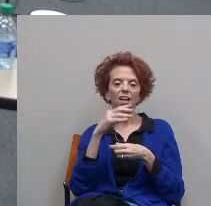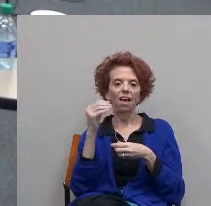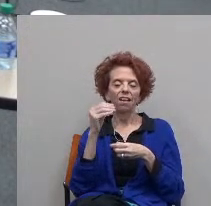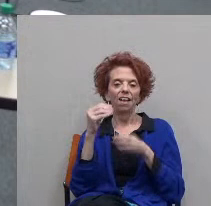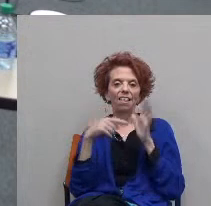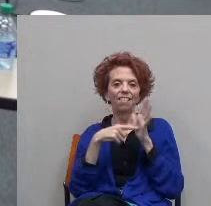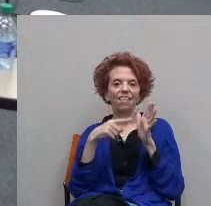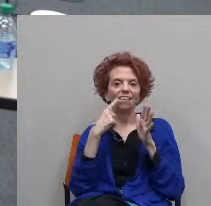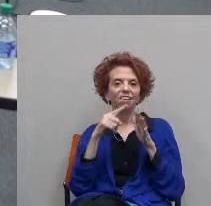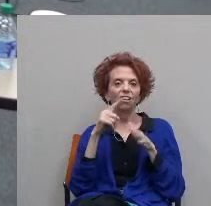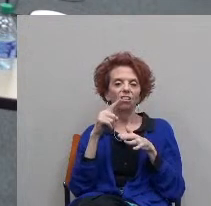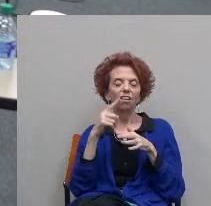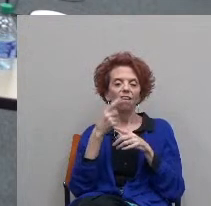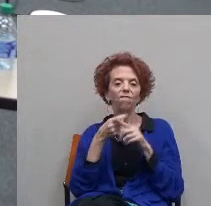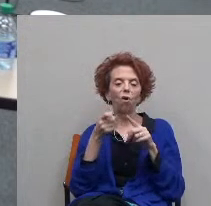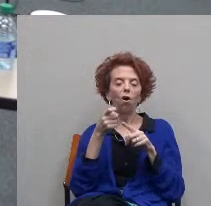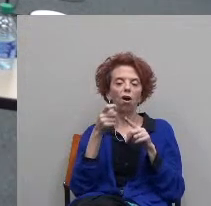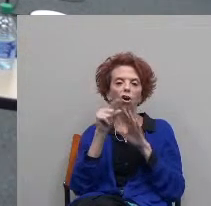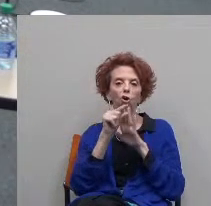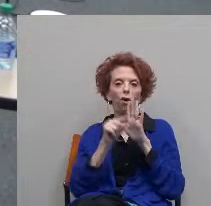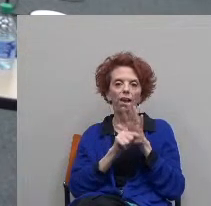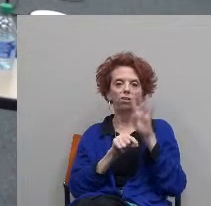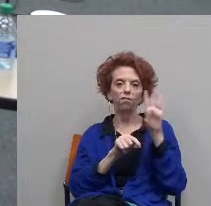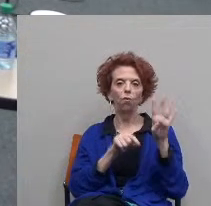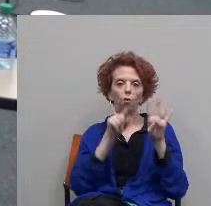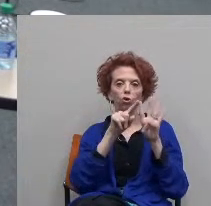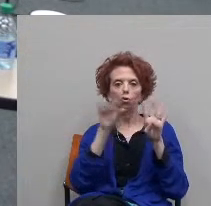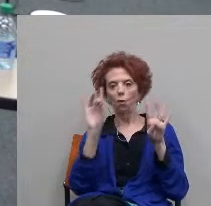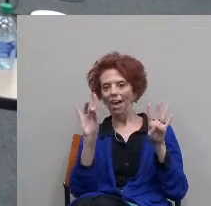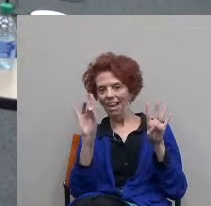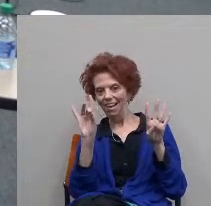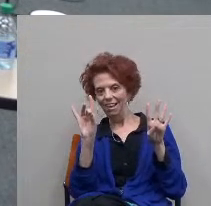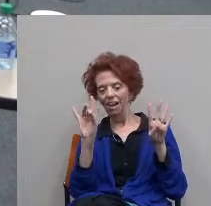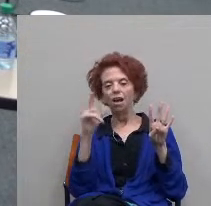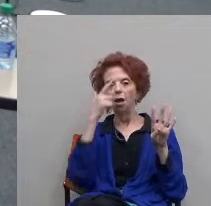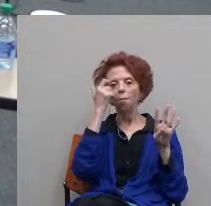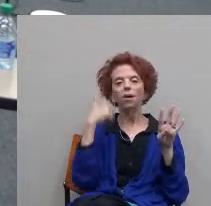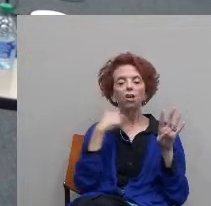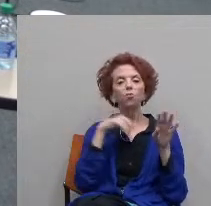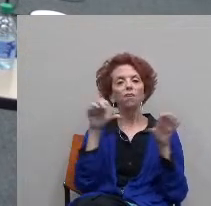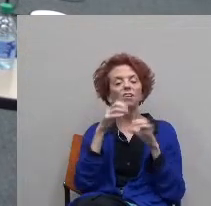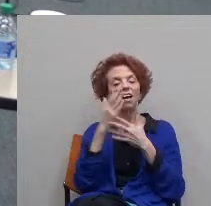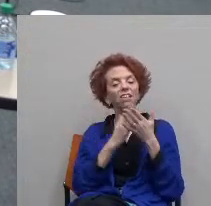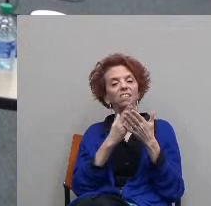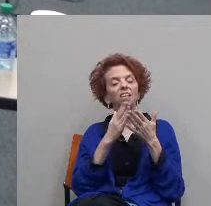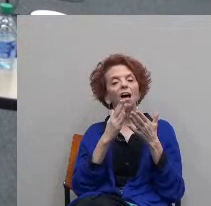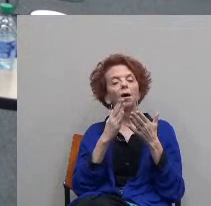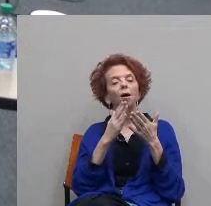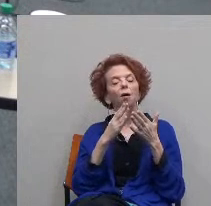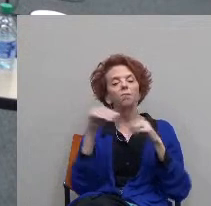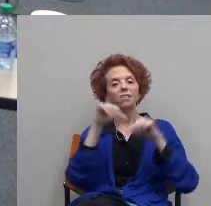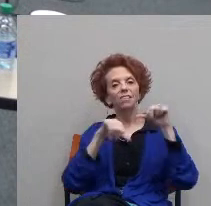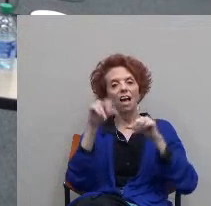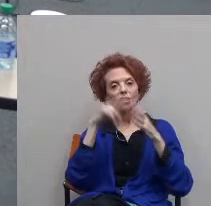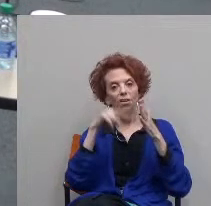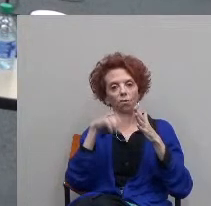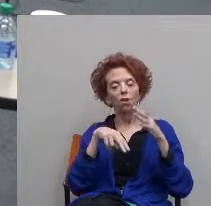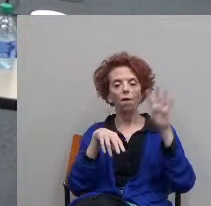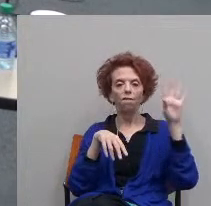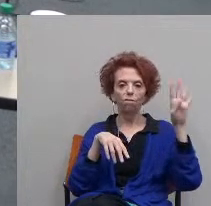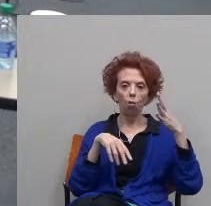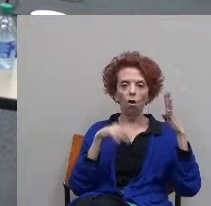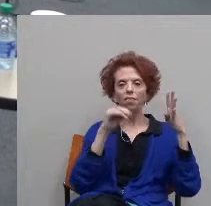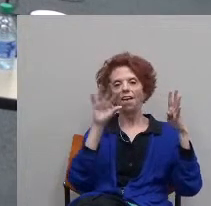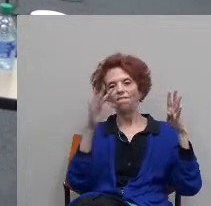And this is 4th through 8th grade, so maybe, because we've done some science of reading with our 4th and 5th grade teachers as well,